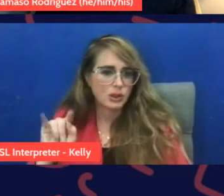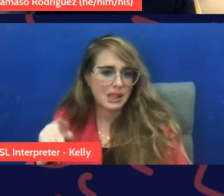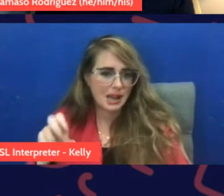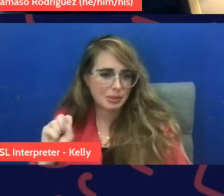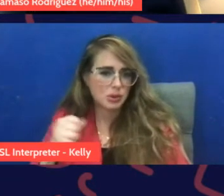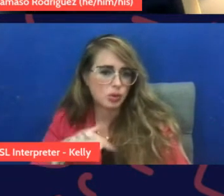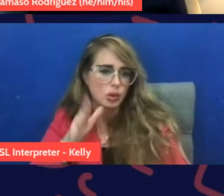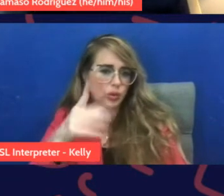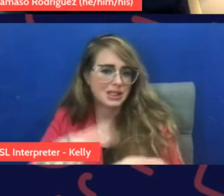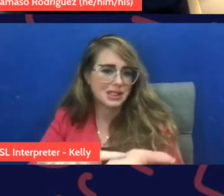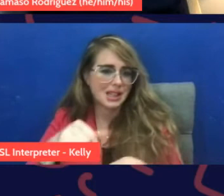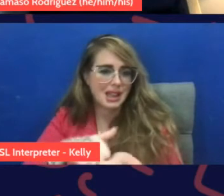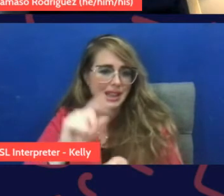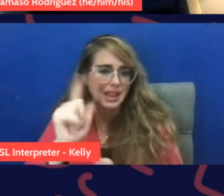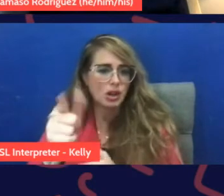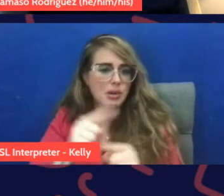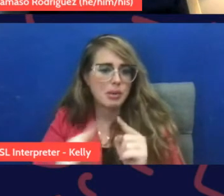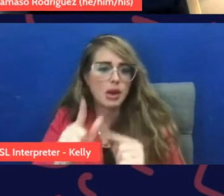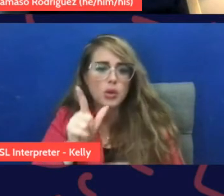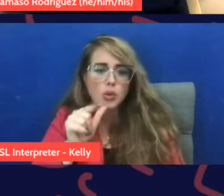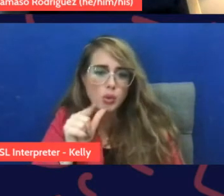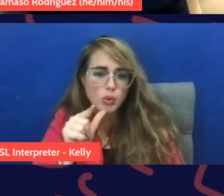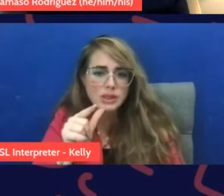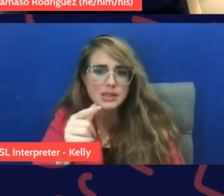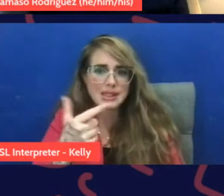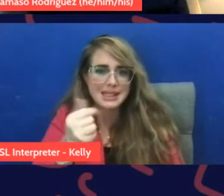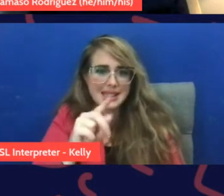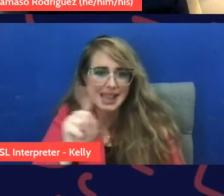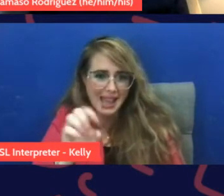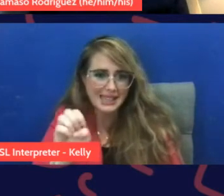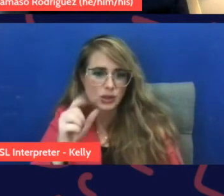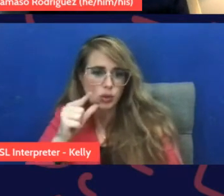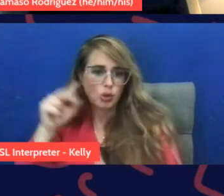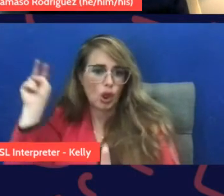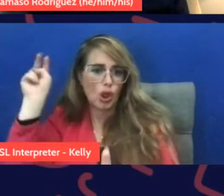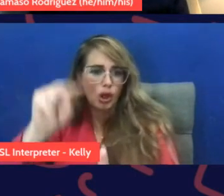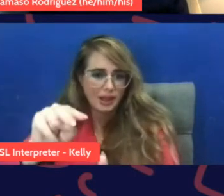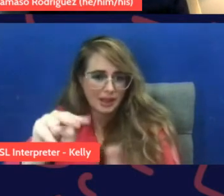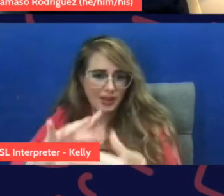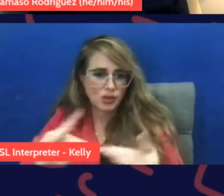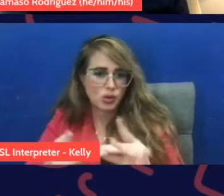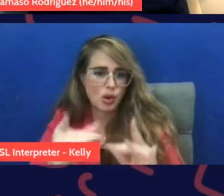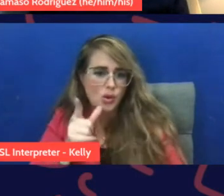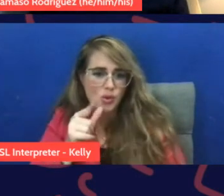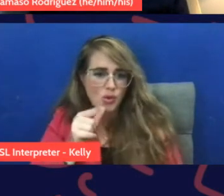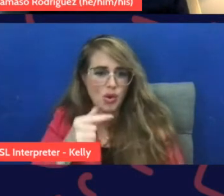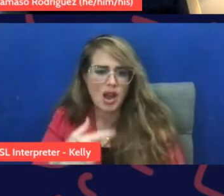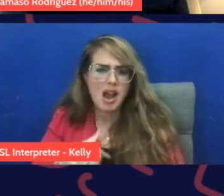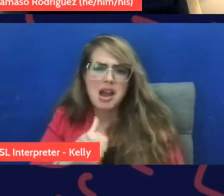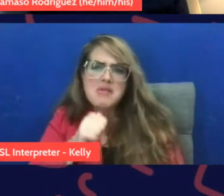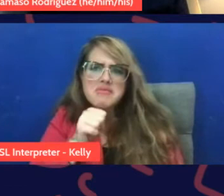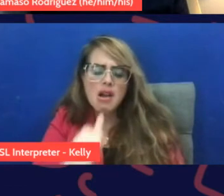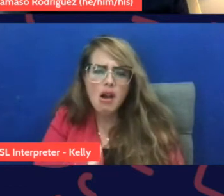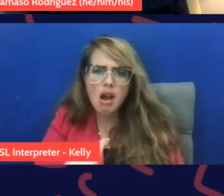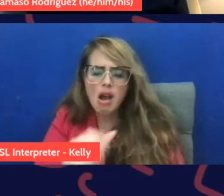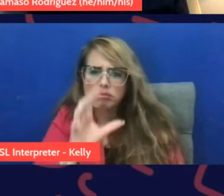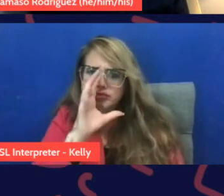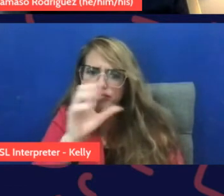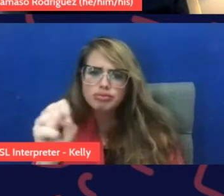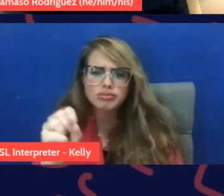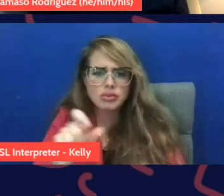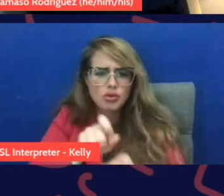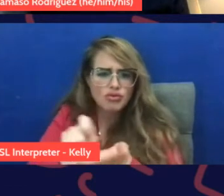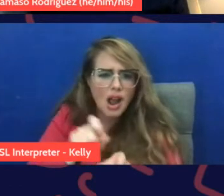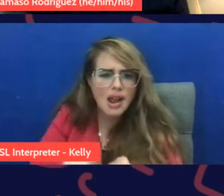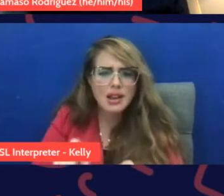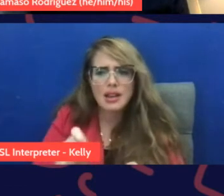but it's also like, who's the gaze? Who's looking at our stories, right? I'm not terribly interested in writing